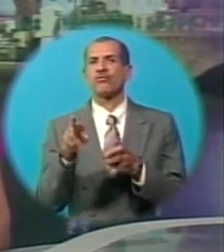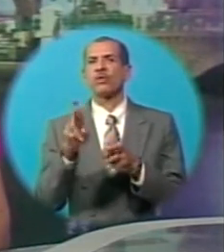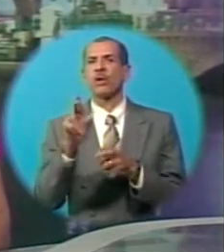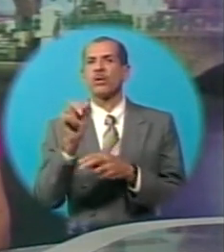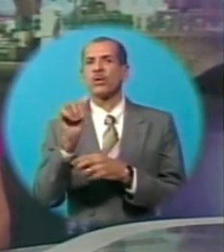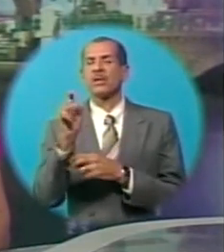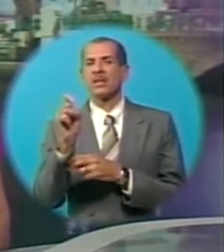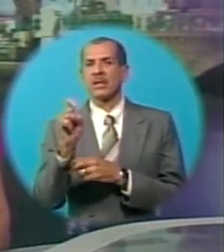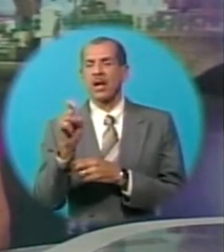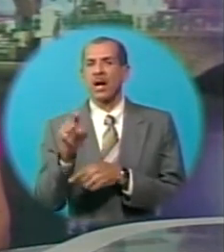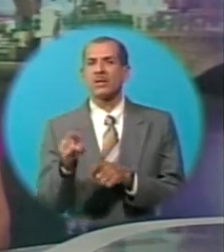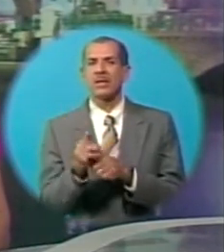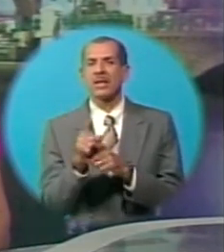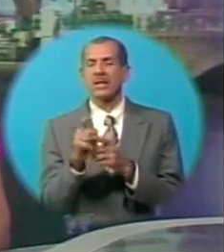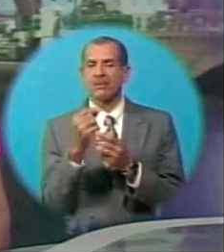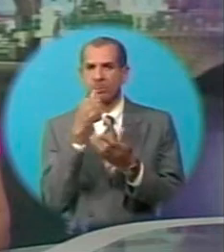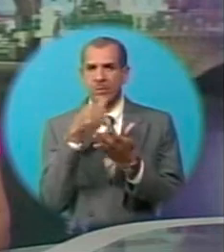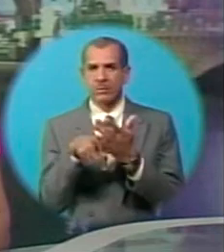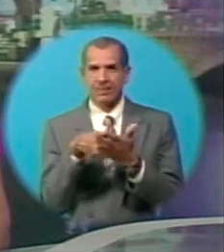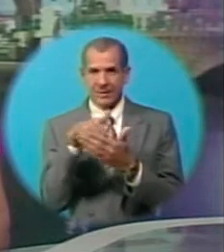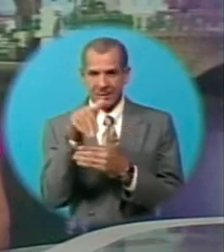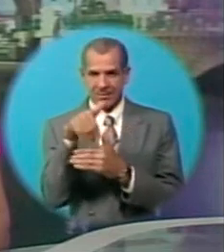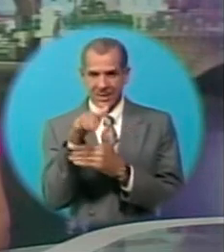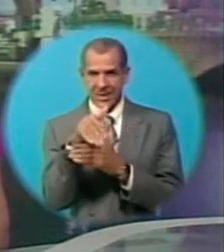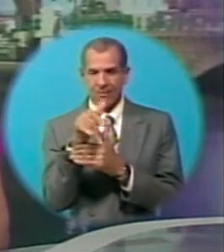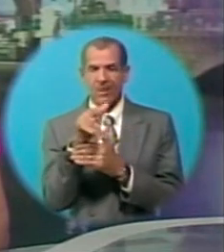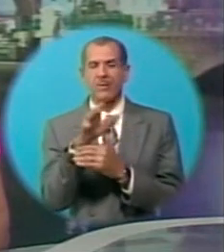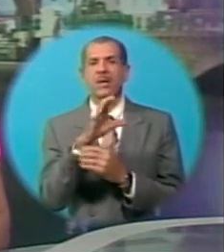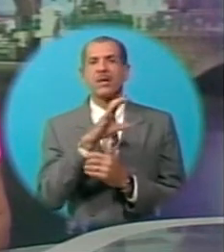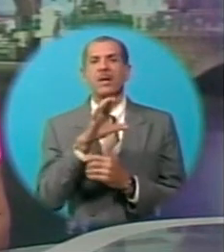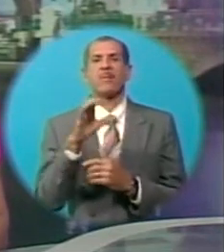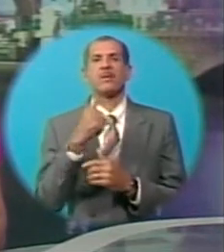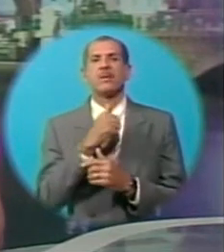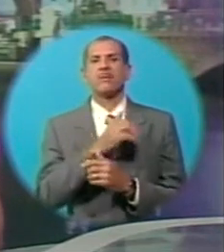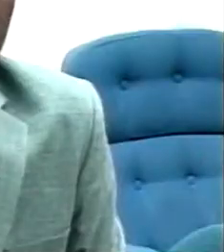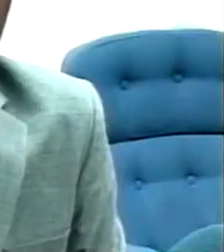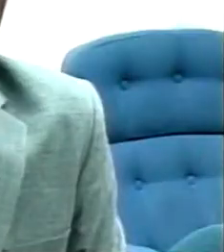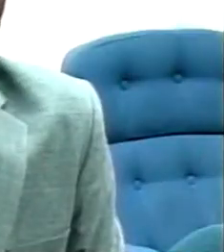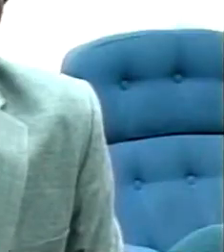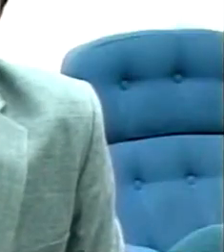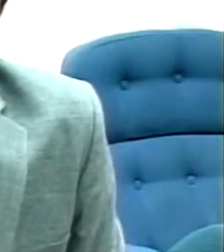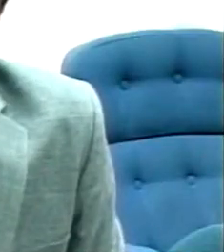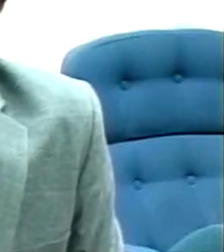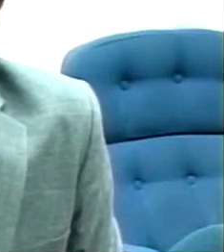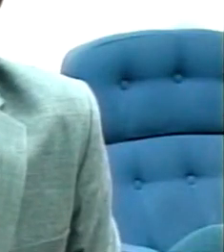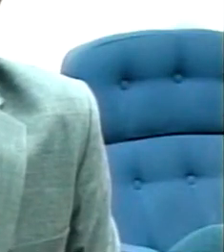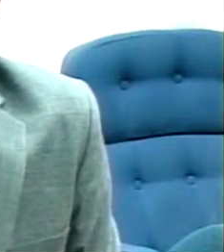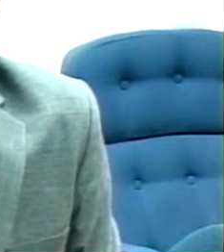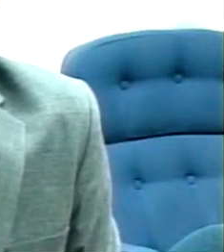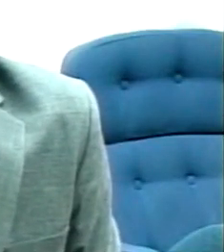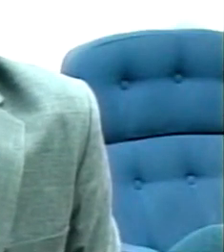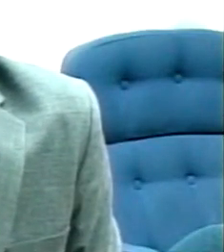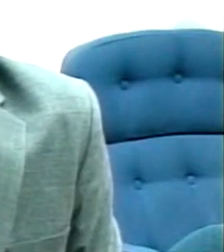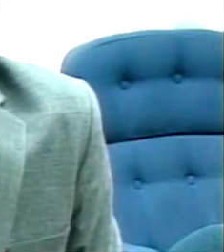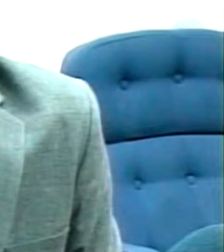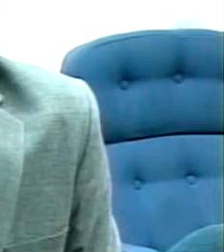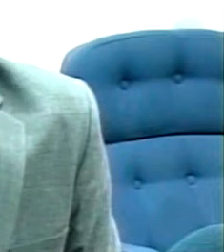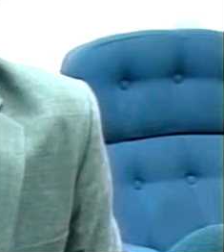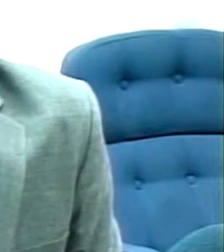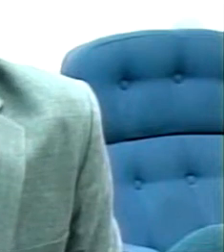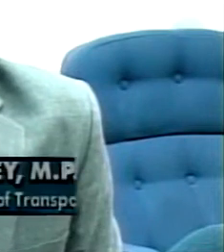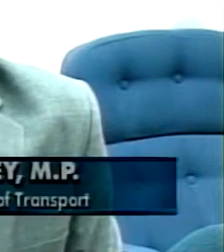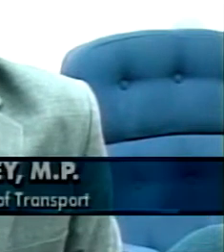latter, correspondence has been received from the Commissioner of Police. Based on that correspondence, we have to do